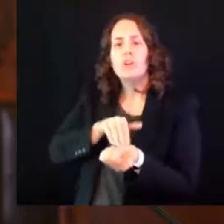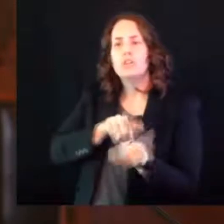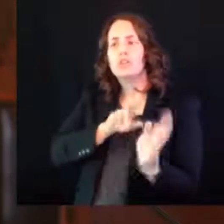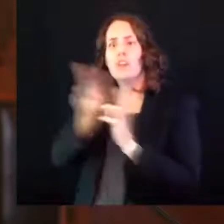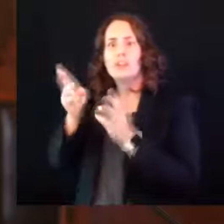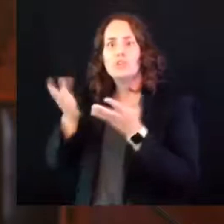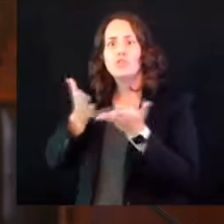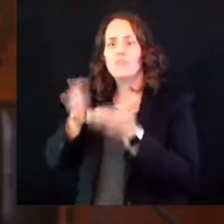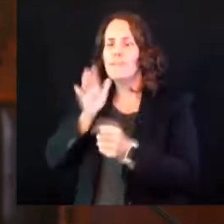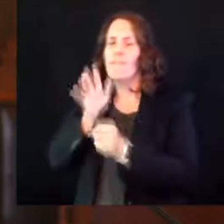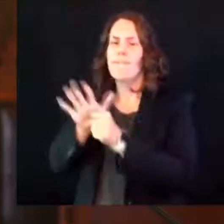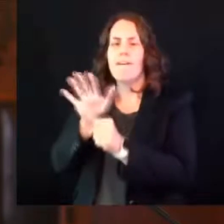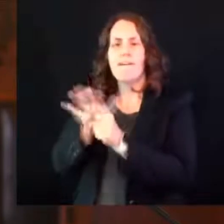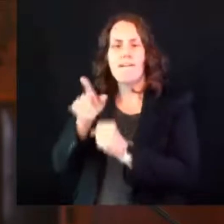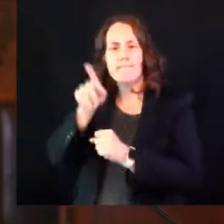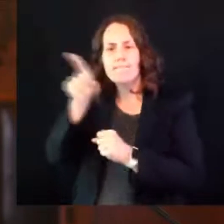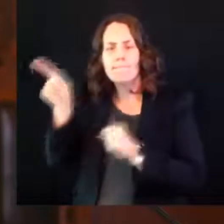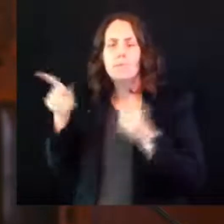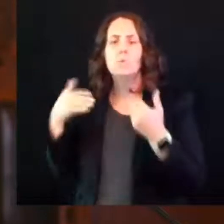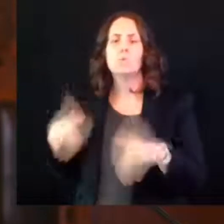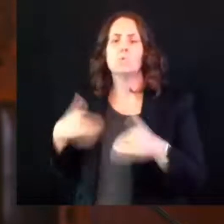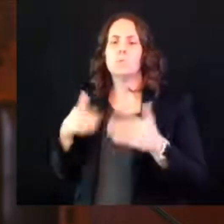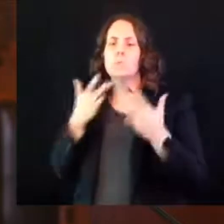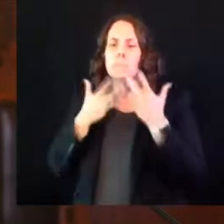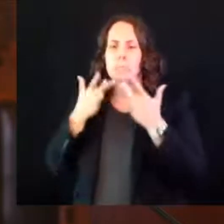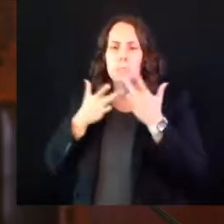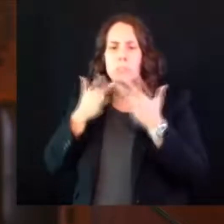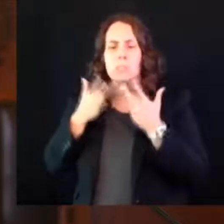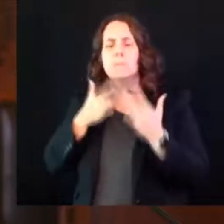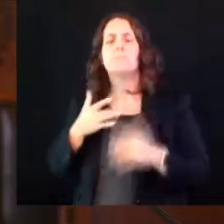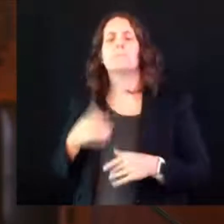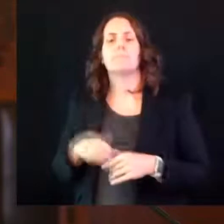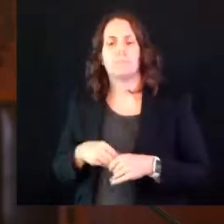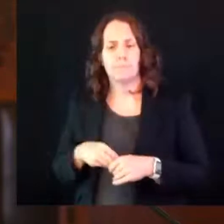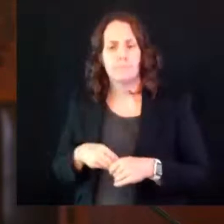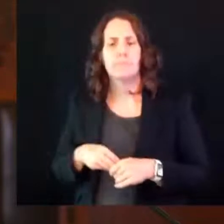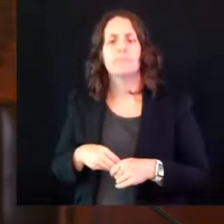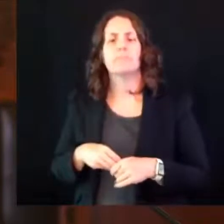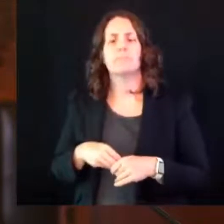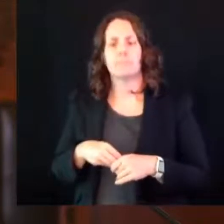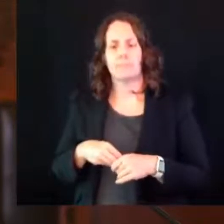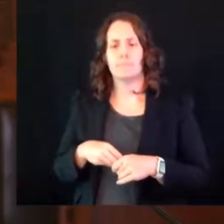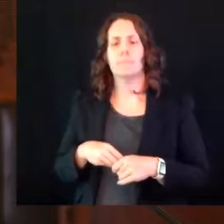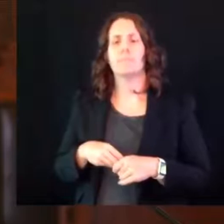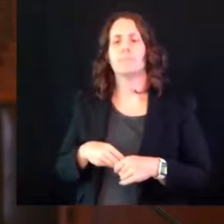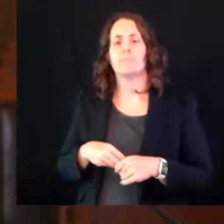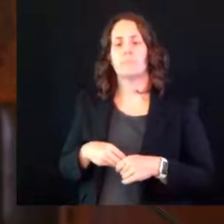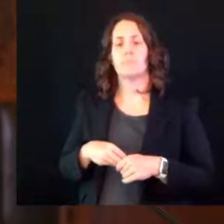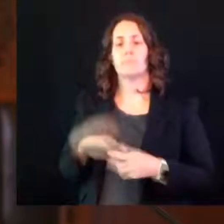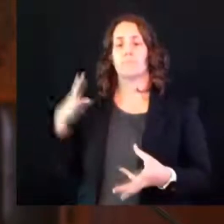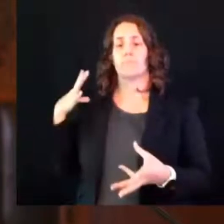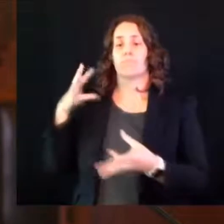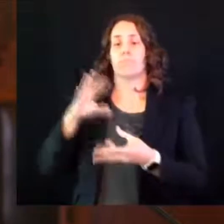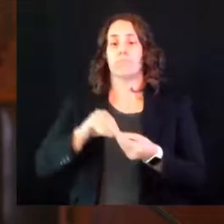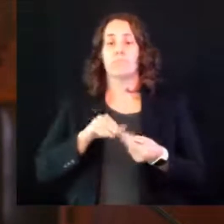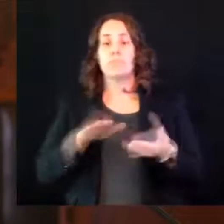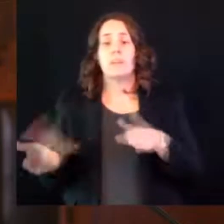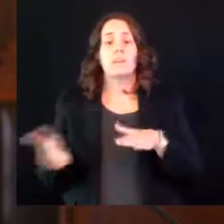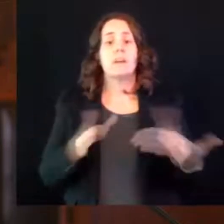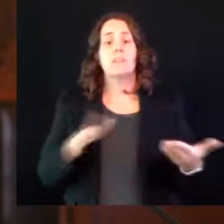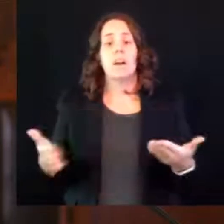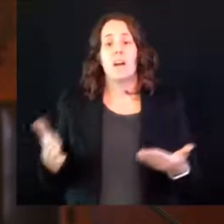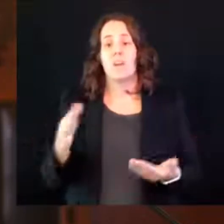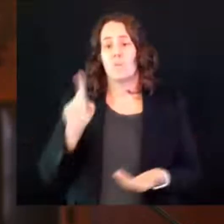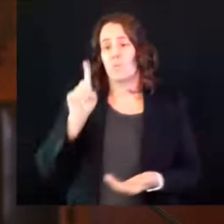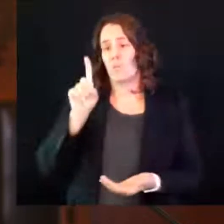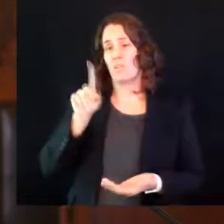1,399 of our fellow Wisconsinites. We are in a crisis, and to get out of this crisis, we need to take action.